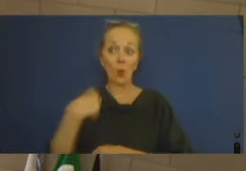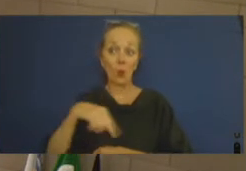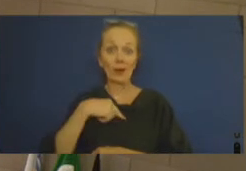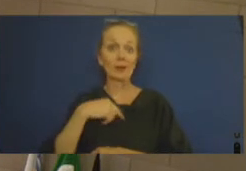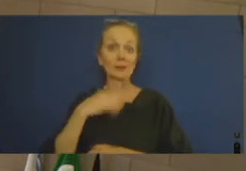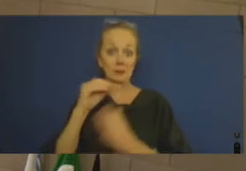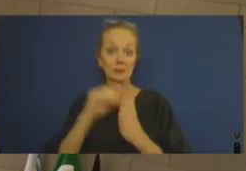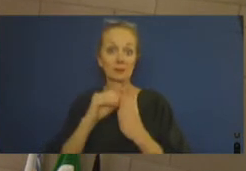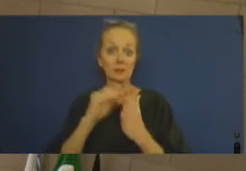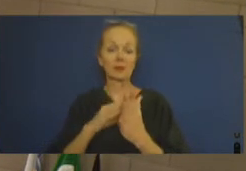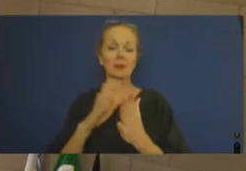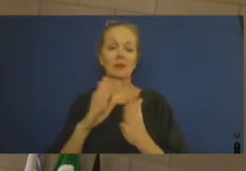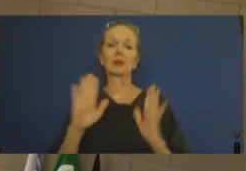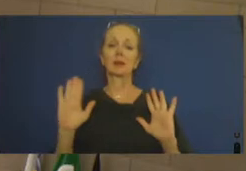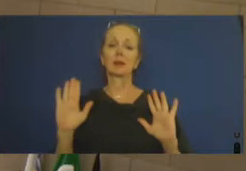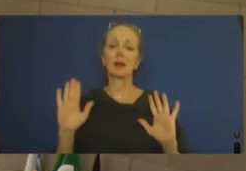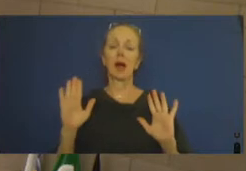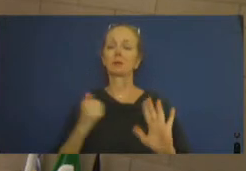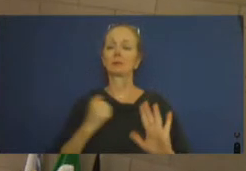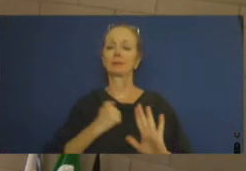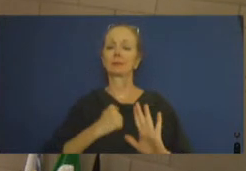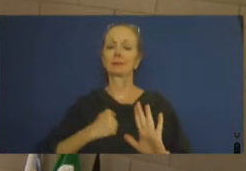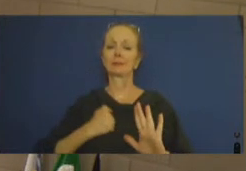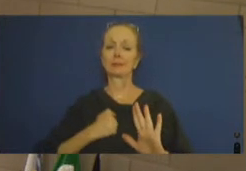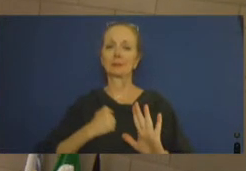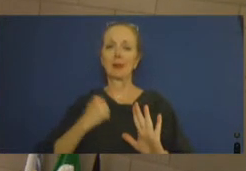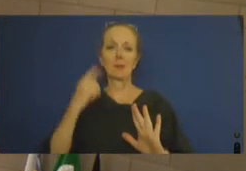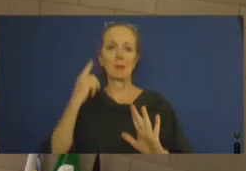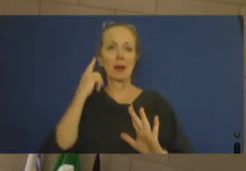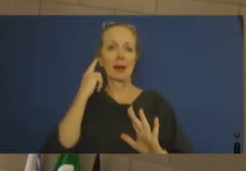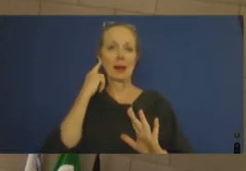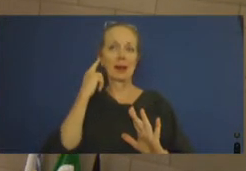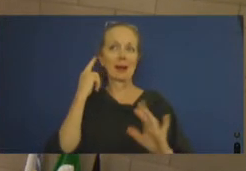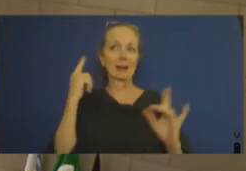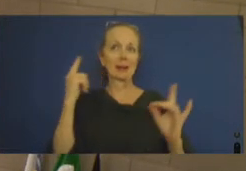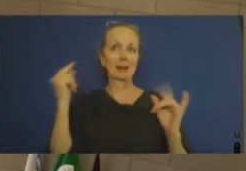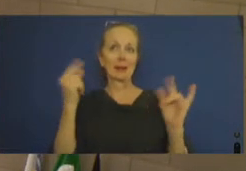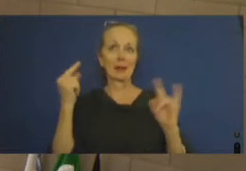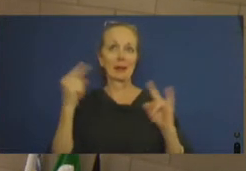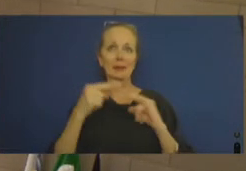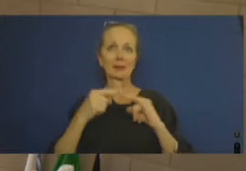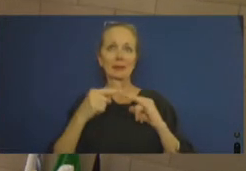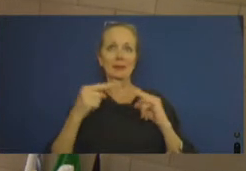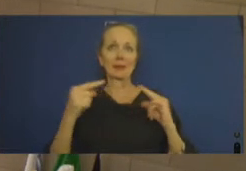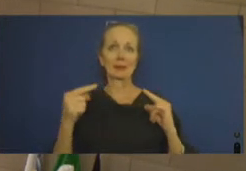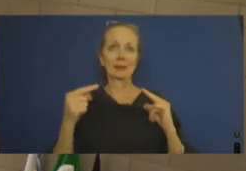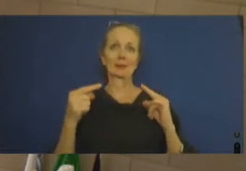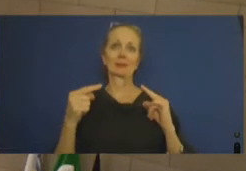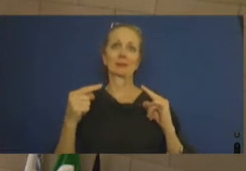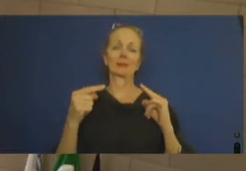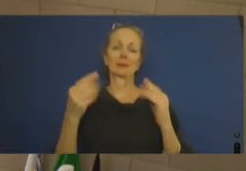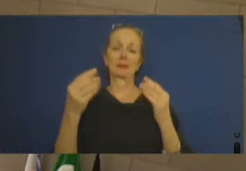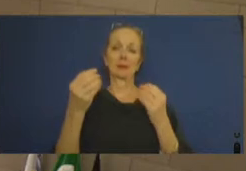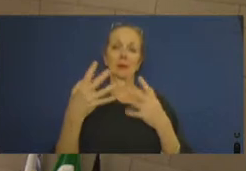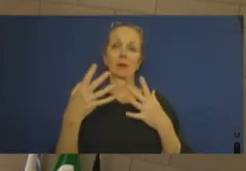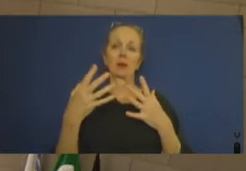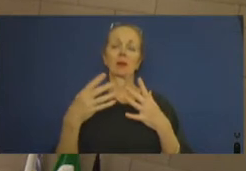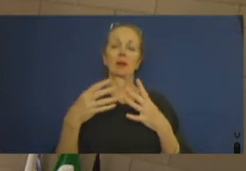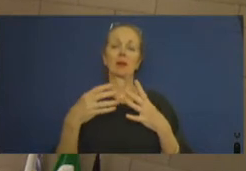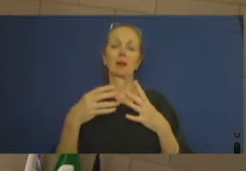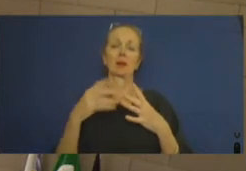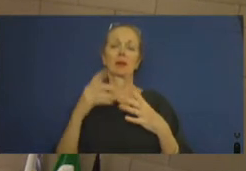getting for the hearing. And I'm sorry, but I'm hearing conflicting information. So in order for us to make a decision, we need to know the facts.